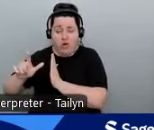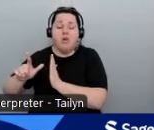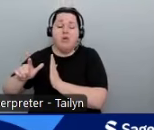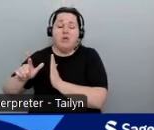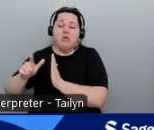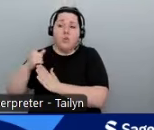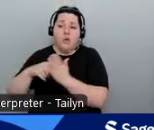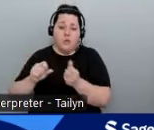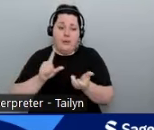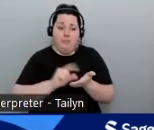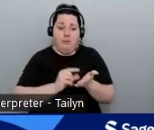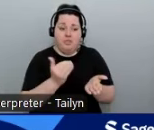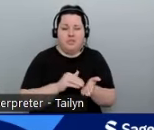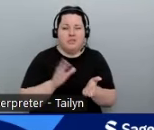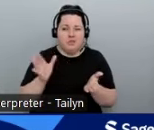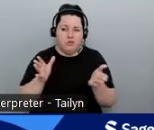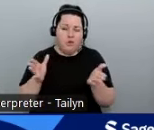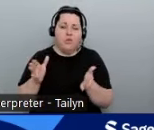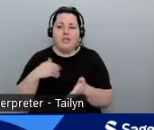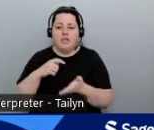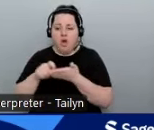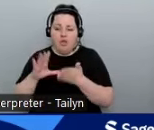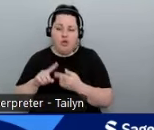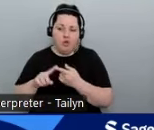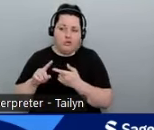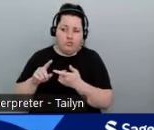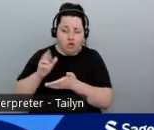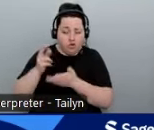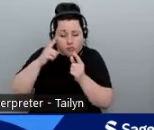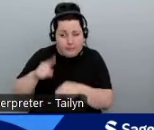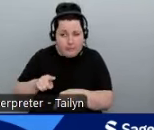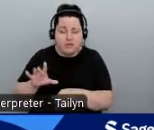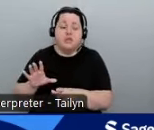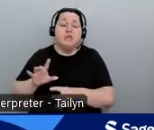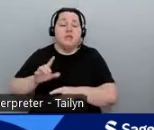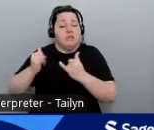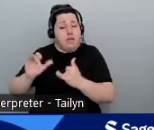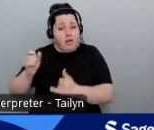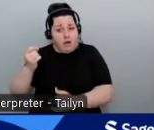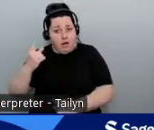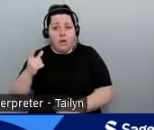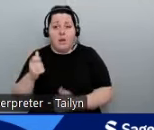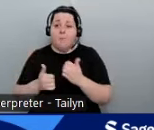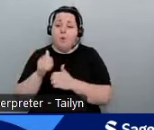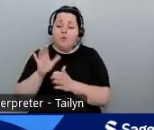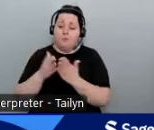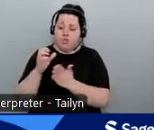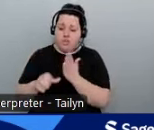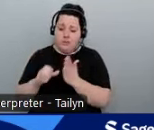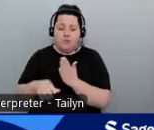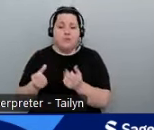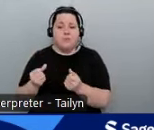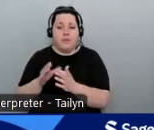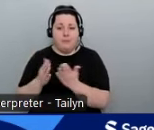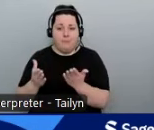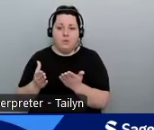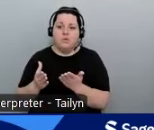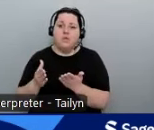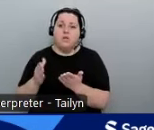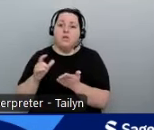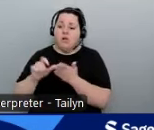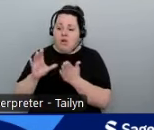would be involve going to your author agreement, that sort of thing. That being said, most book chapters or a lot of books will the authors